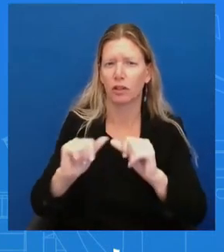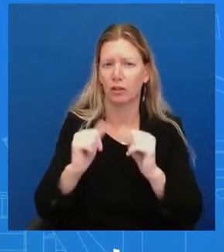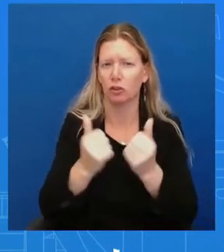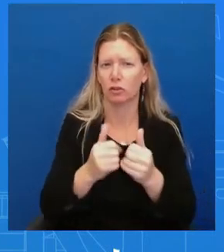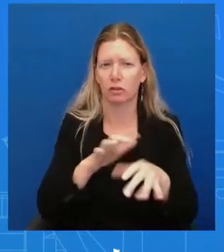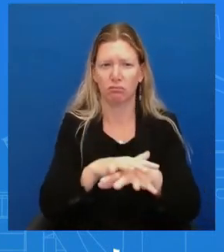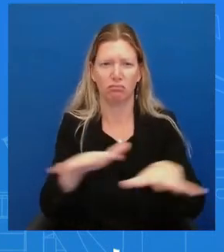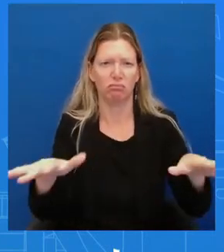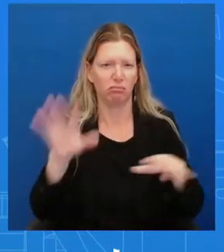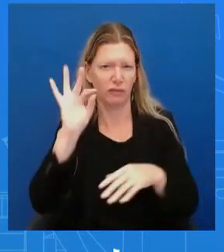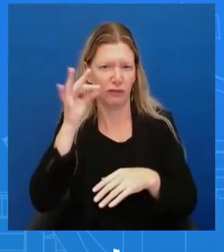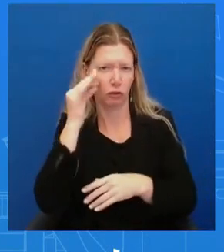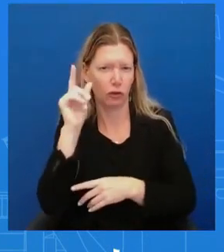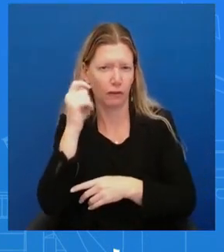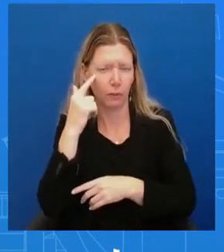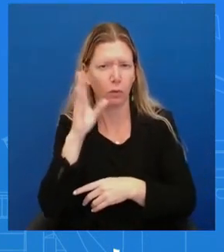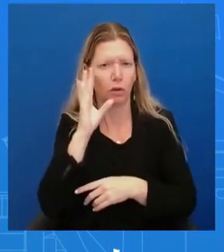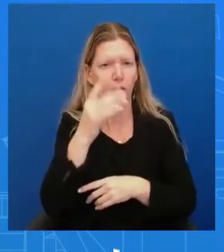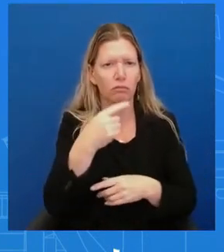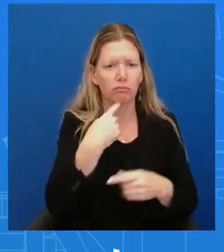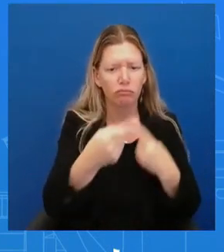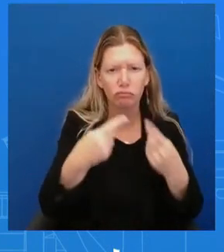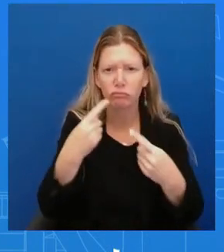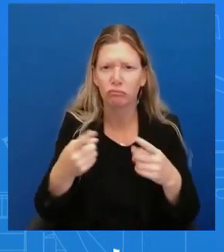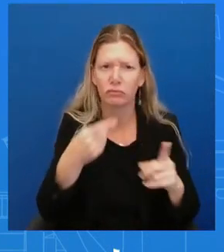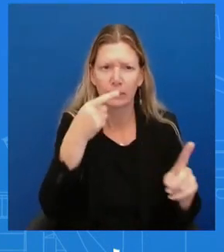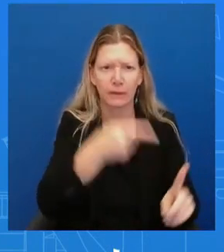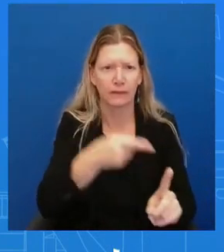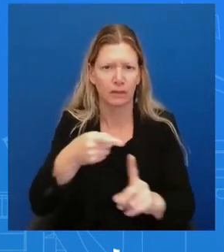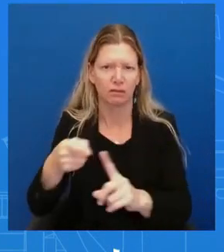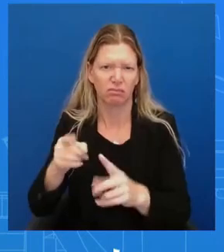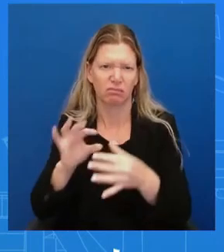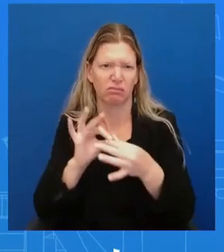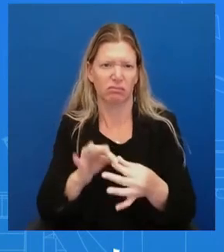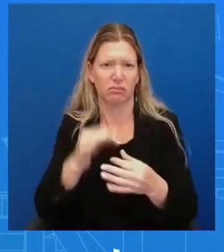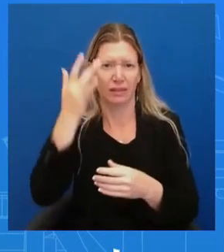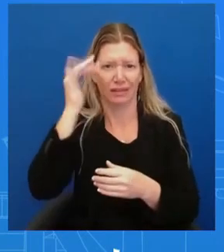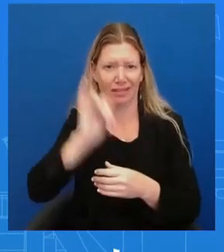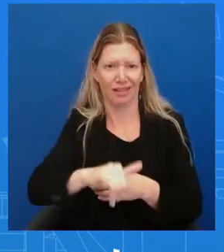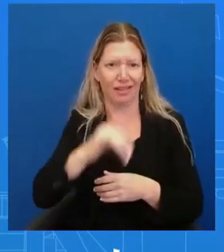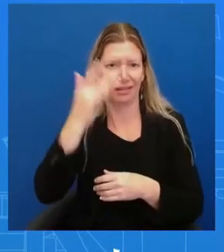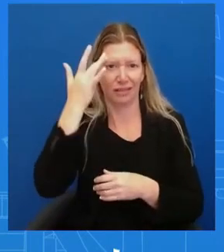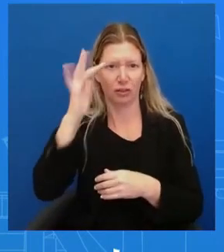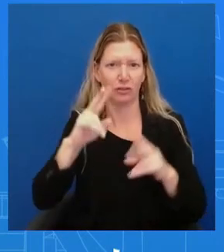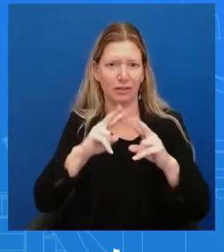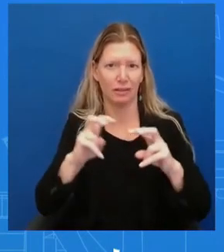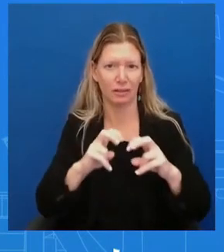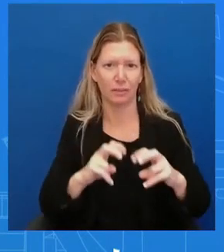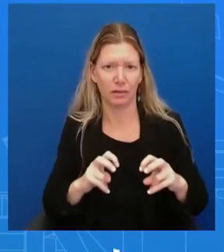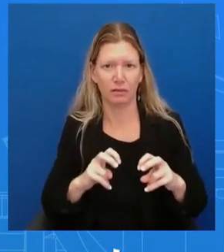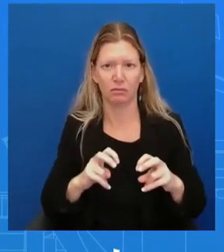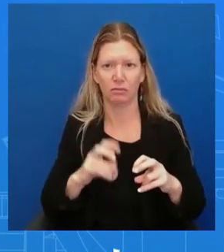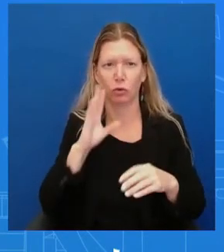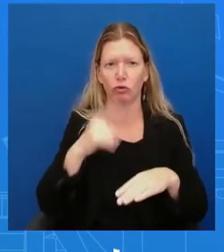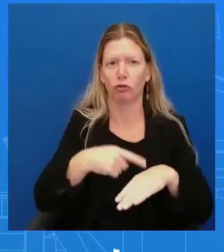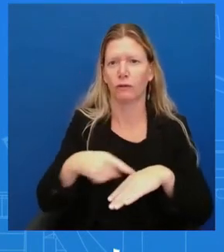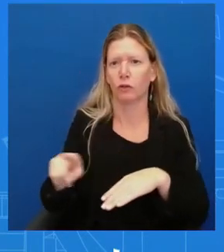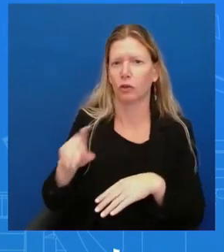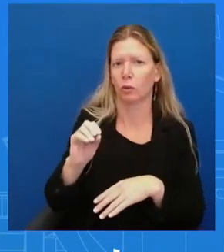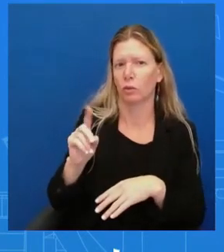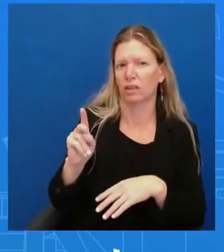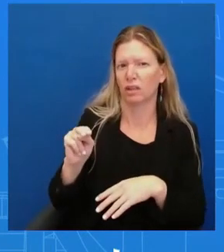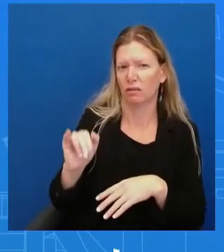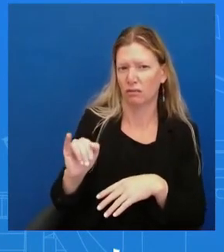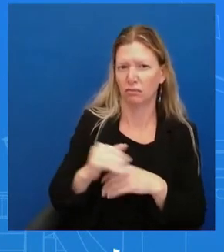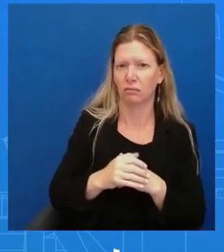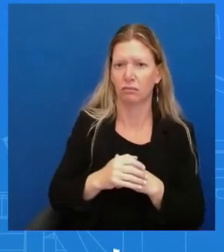the intelligence assessment, I would have to refer you to ODNI. And yet the Pentagon confirmed another aspect of 60 Minutes reporting